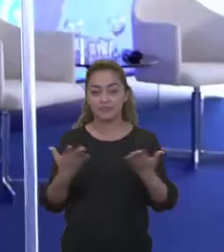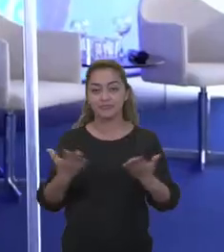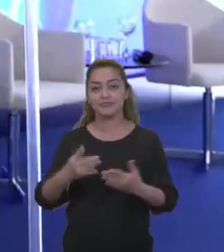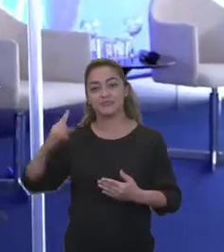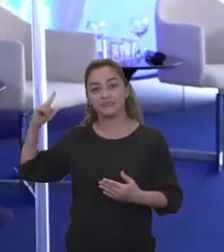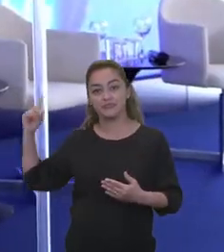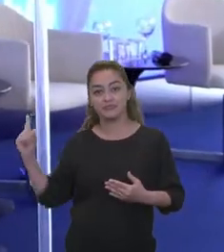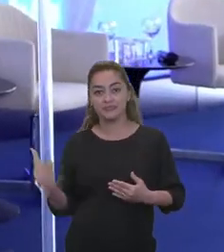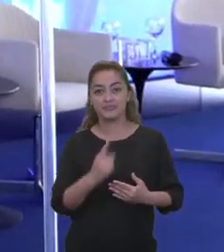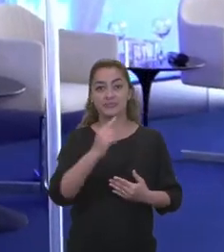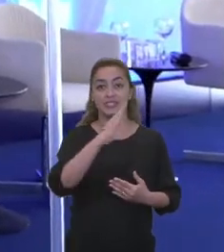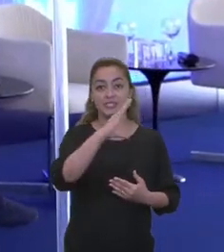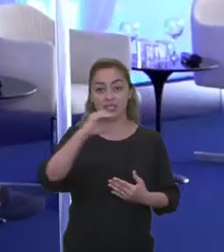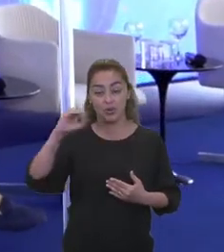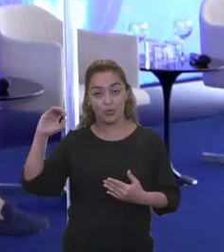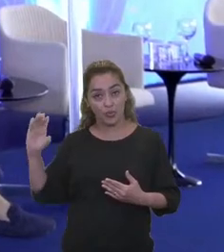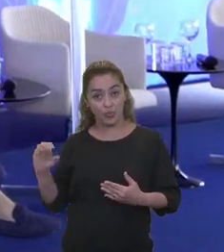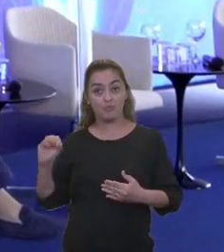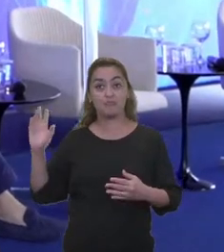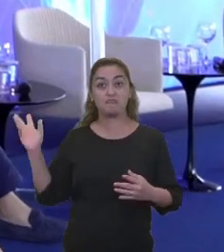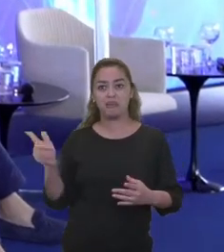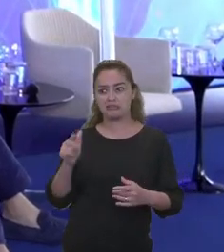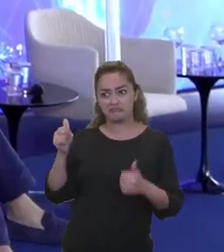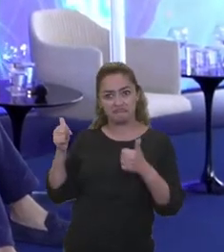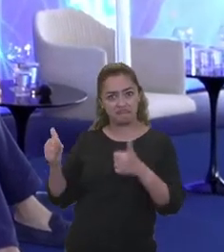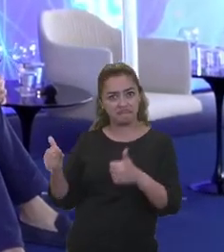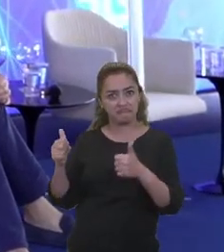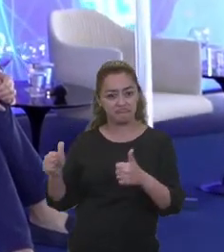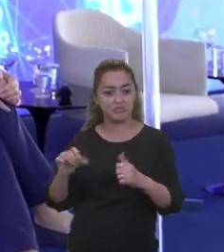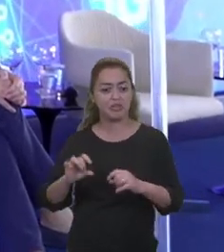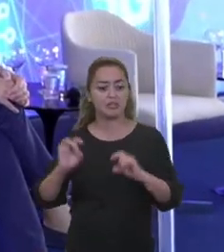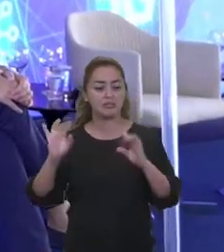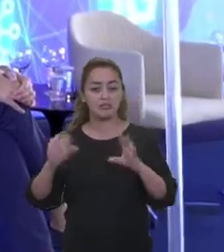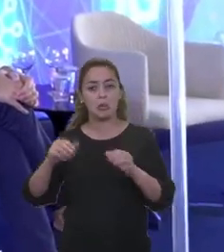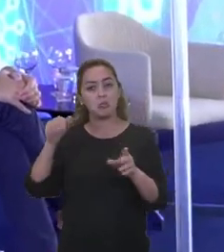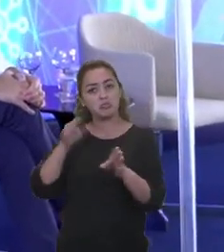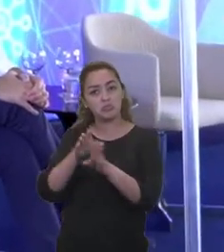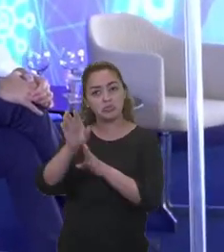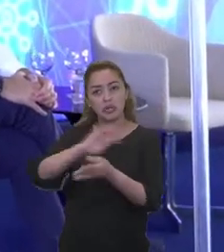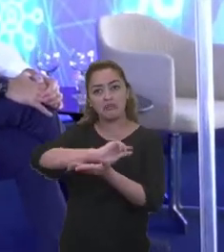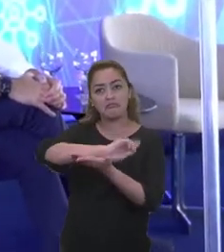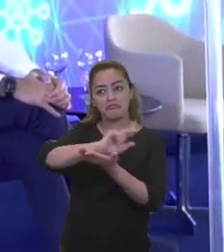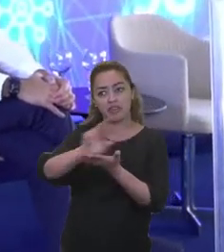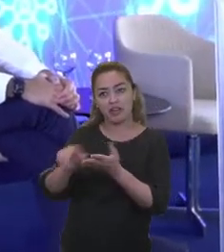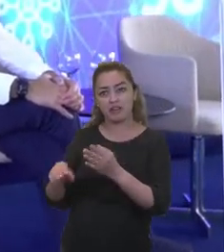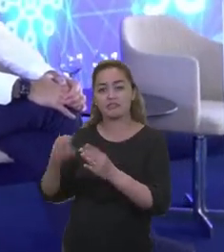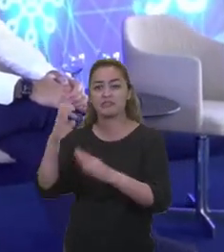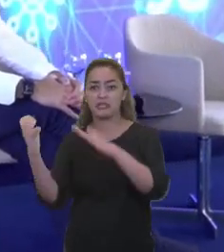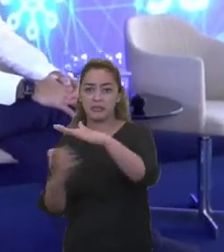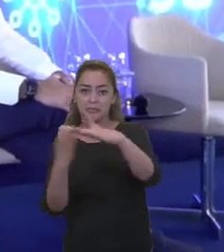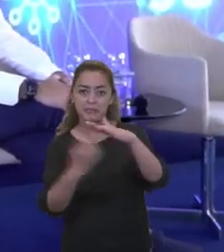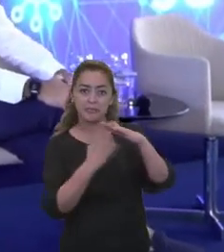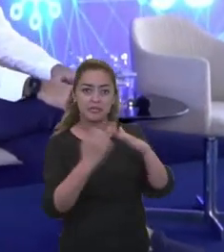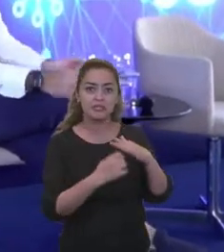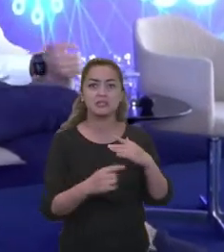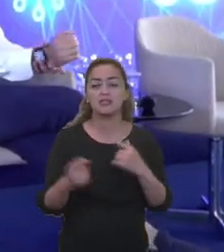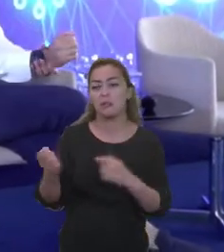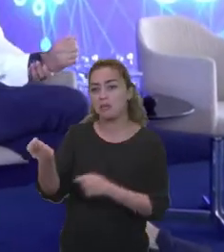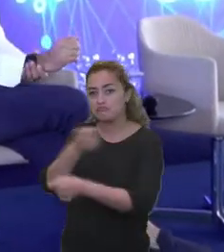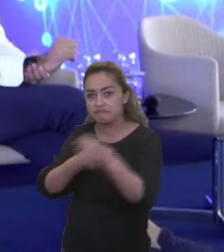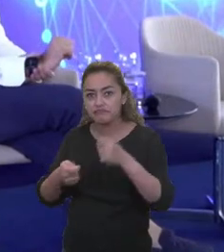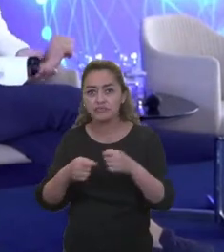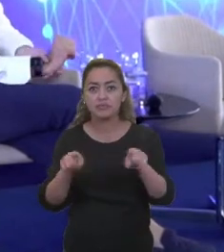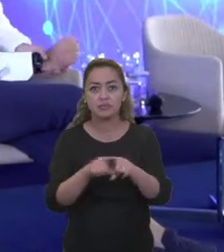And now, one of the most influential CEOs in Brazil. She became an advisor to companies,